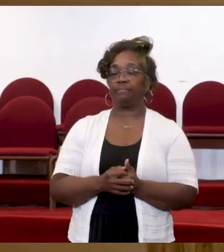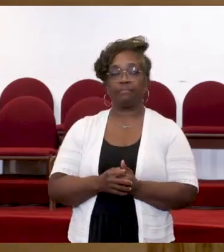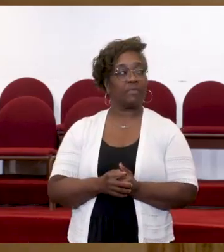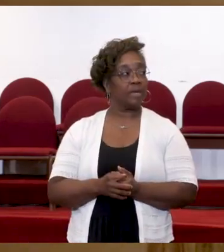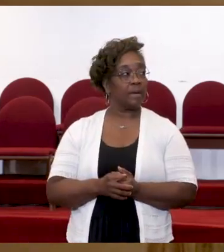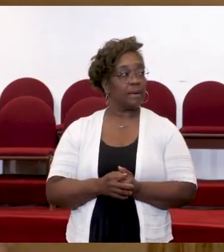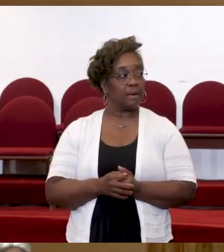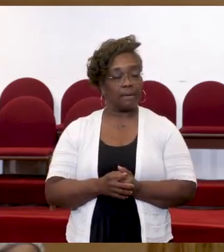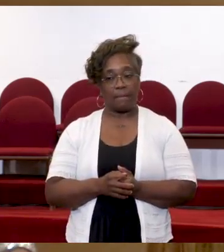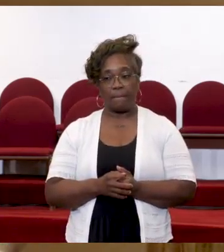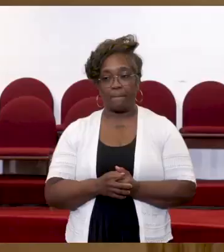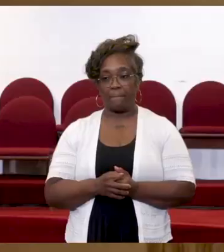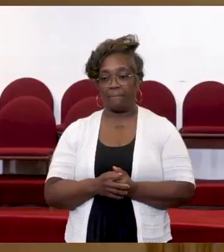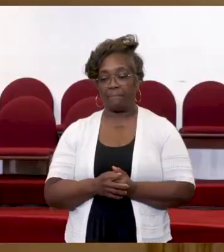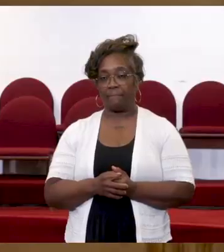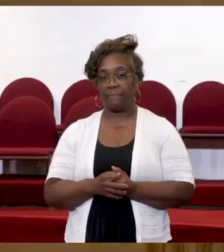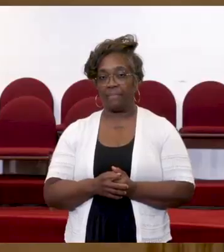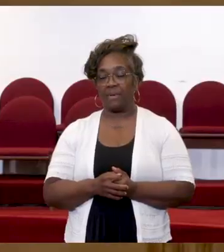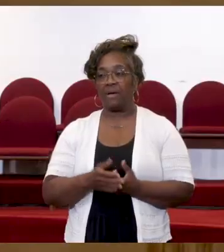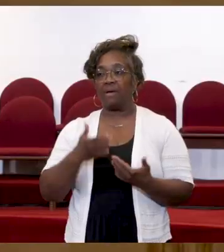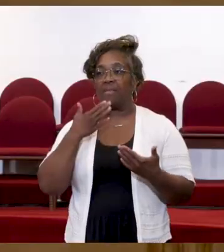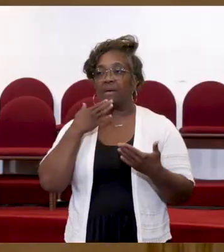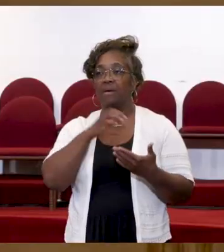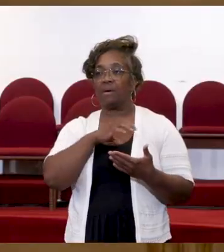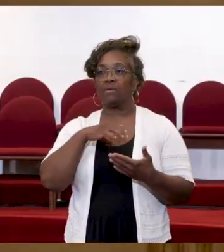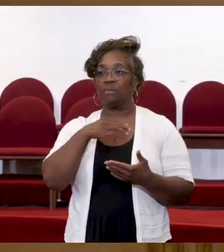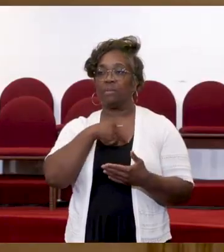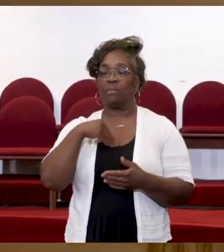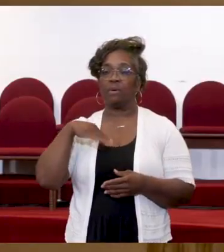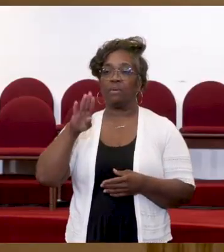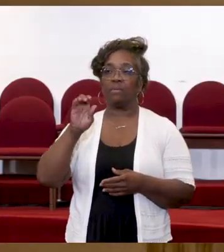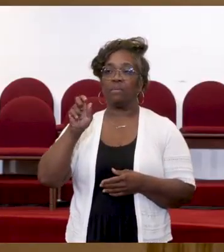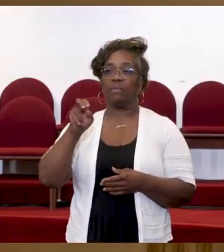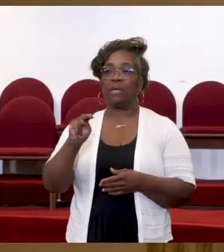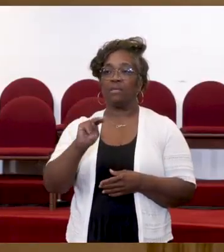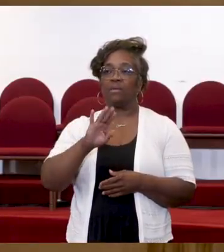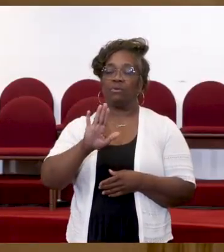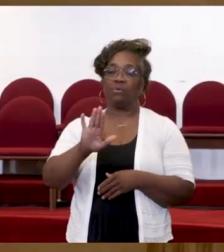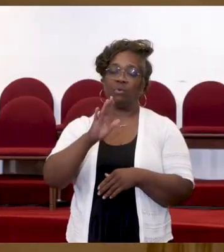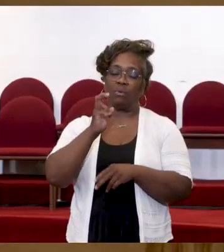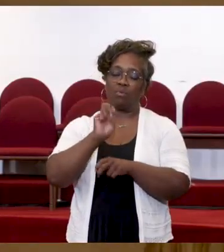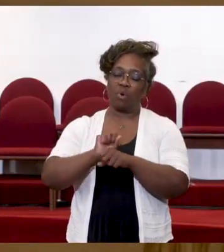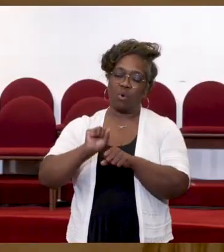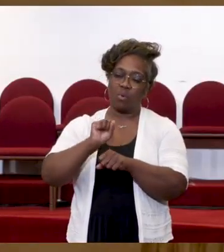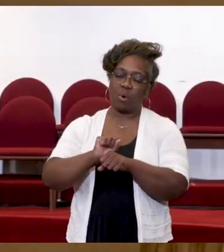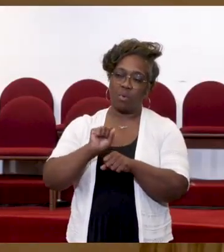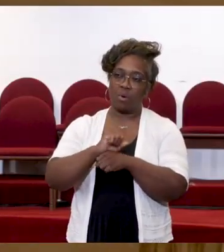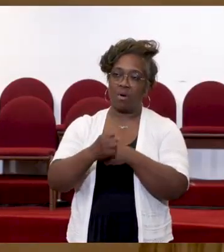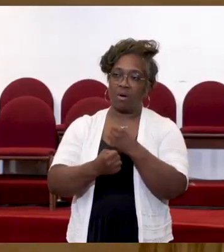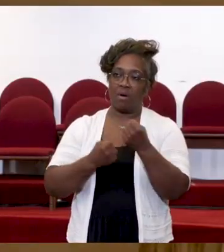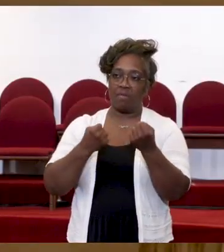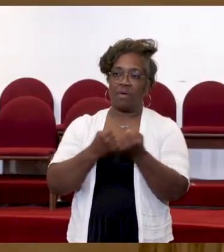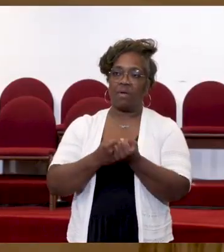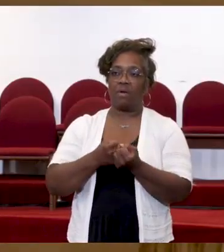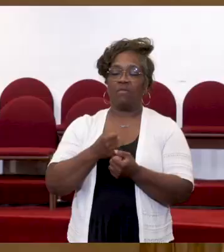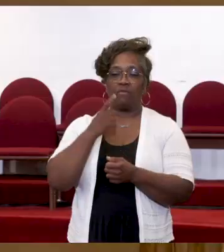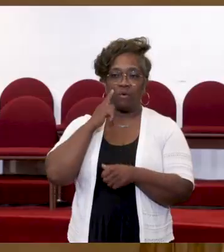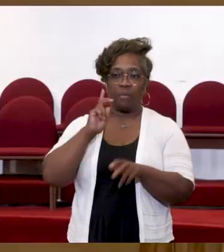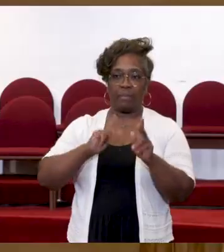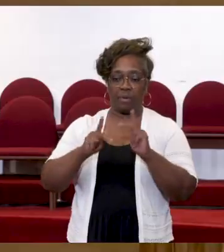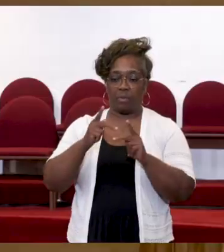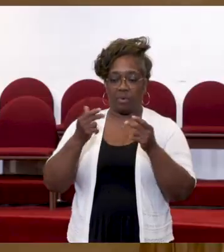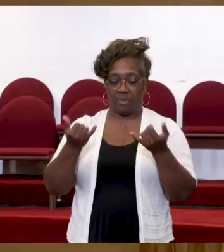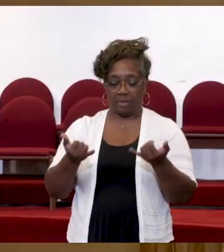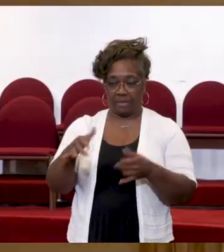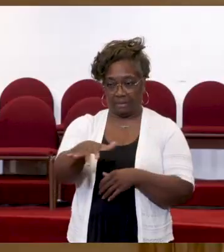Thank you, Councilman Benson, for all of your hard work and for certainly being an advocate for the people of this district. I'd appreciate it